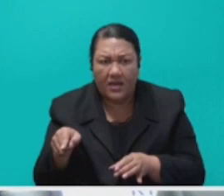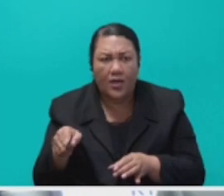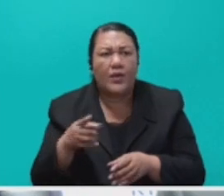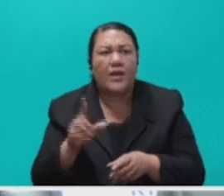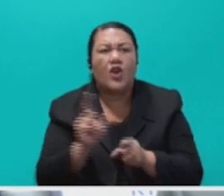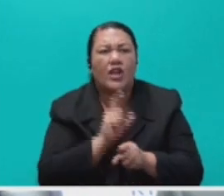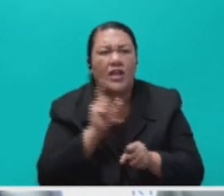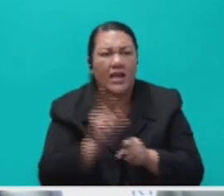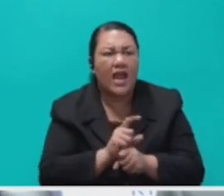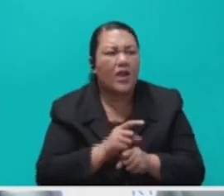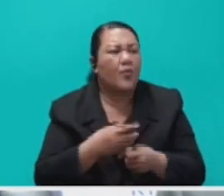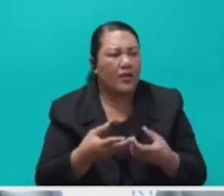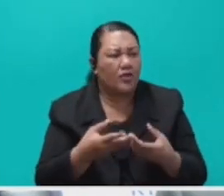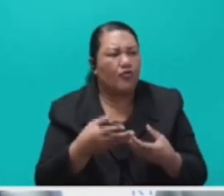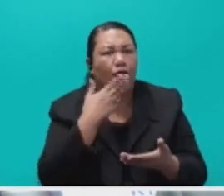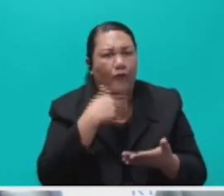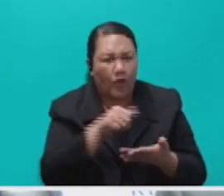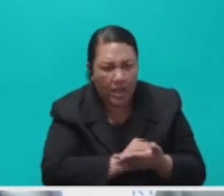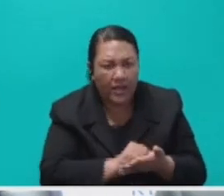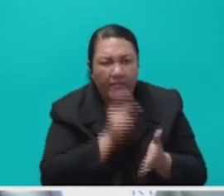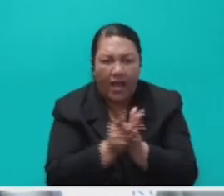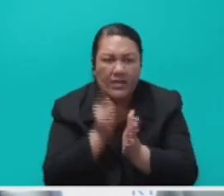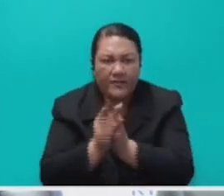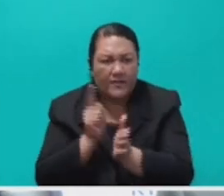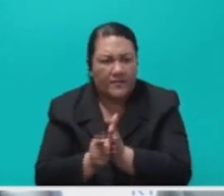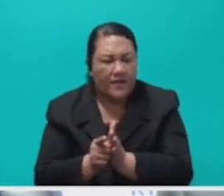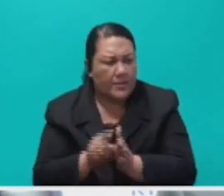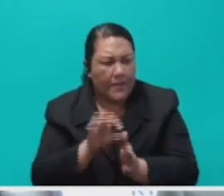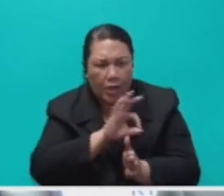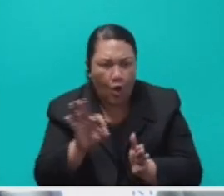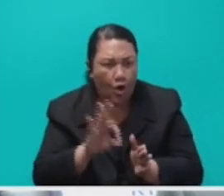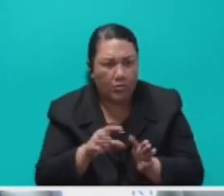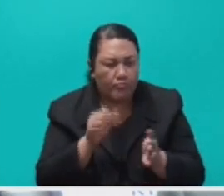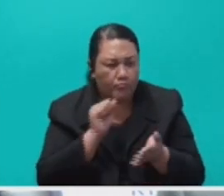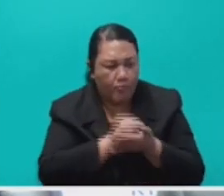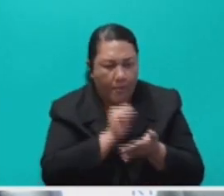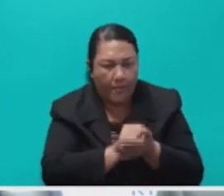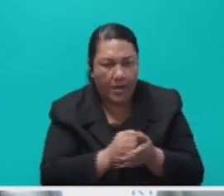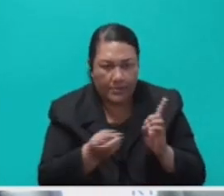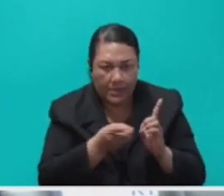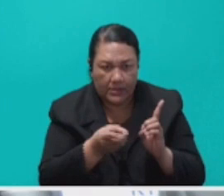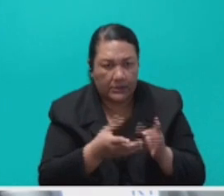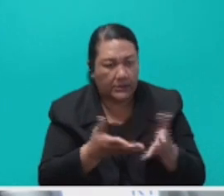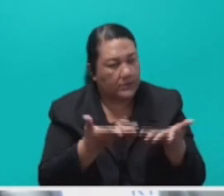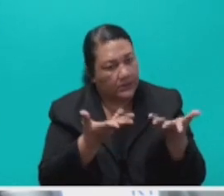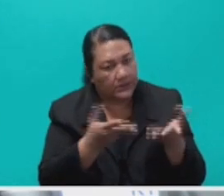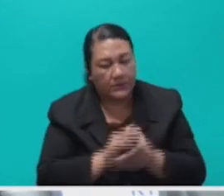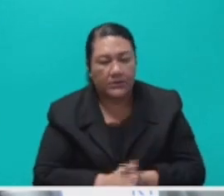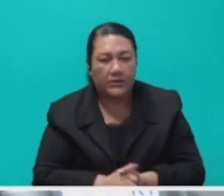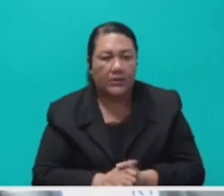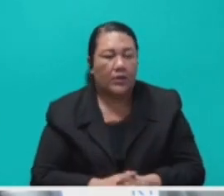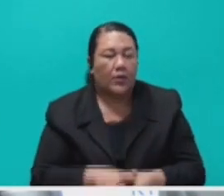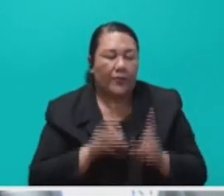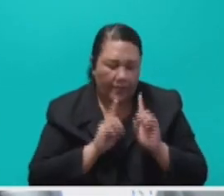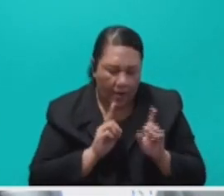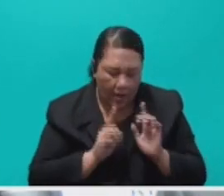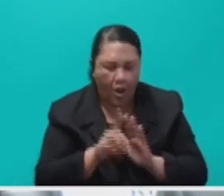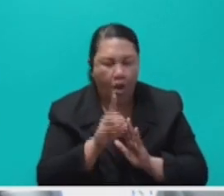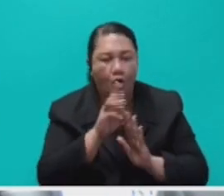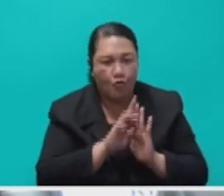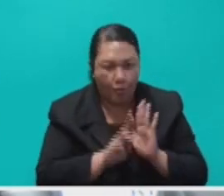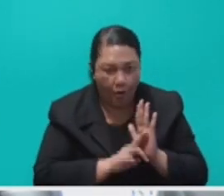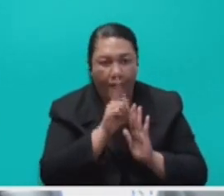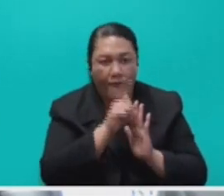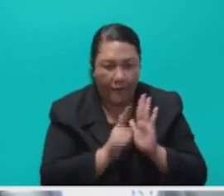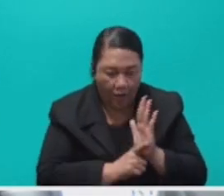Mr. Speaker, this coalition government continues to disregard Constitution, the rule of law. They are pursuing their agenda